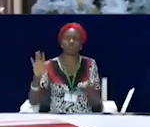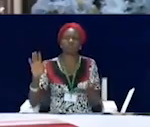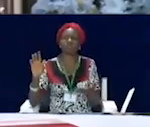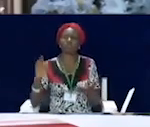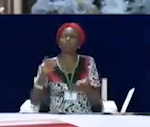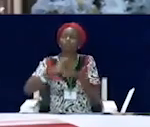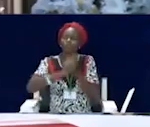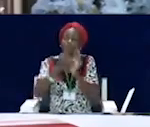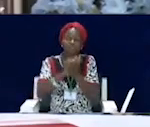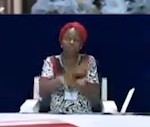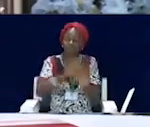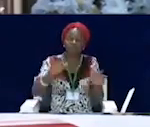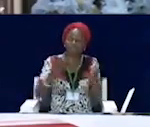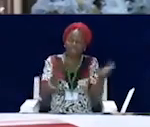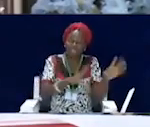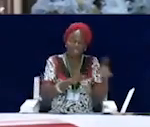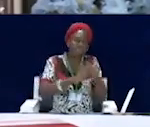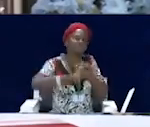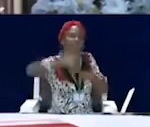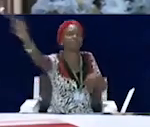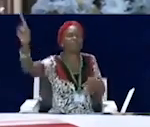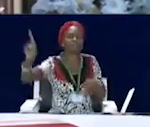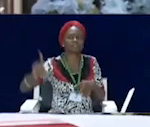Those who didn't die fled.